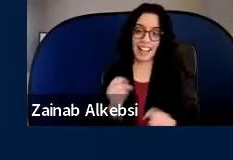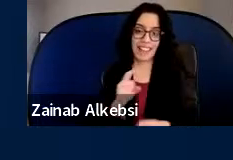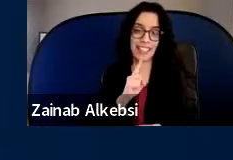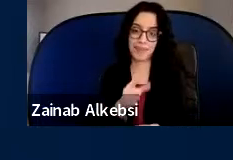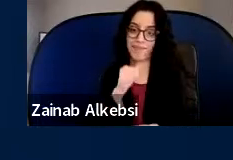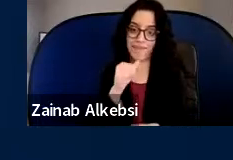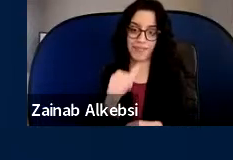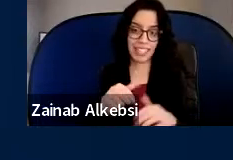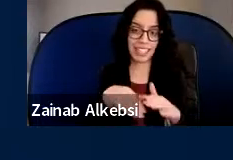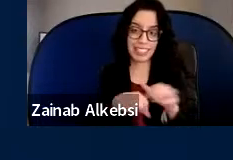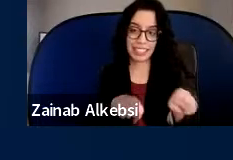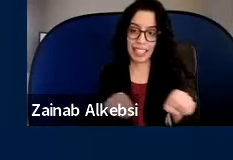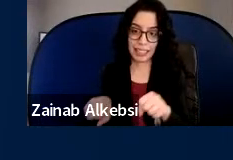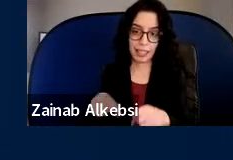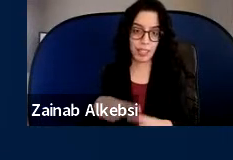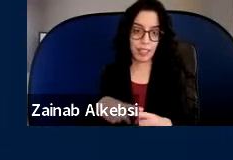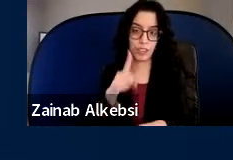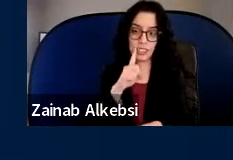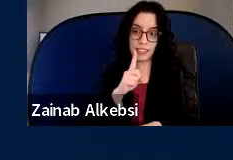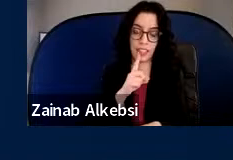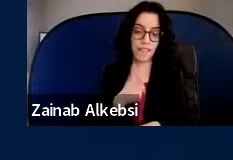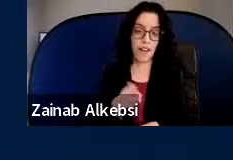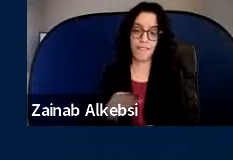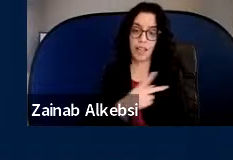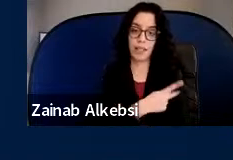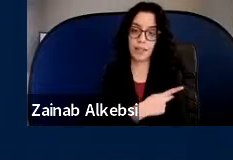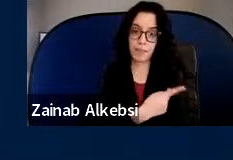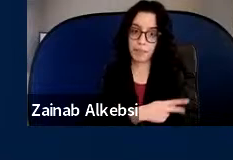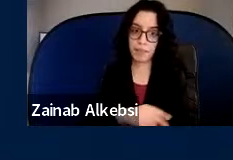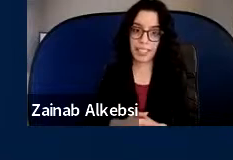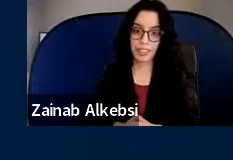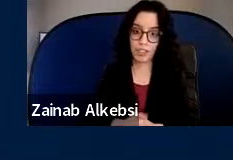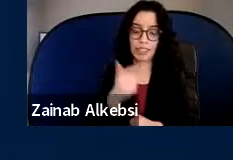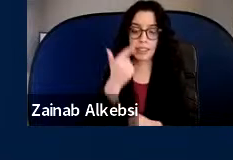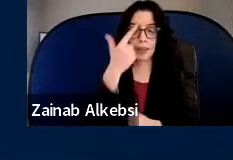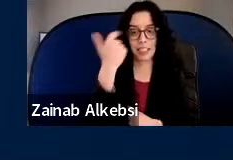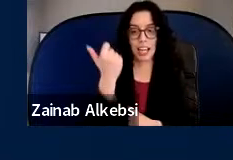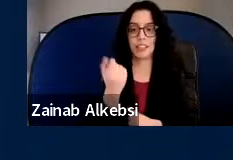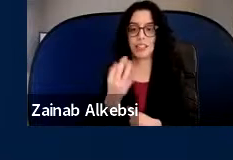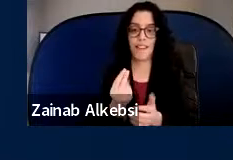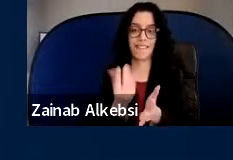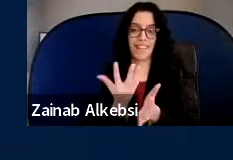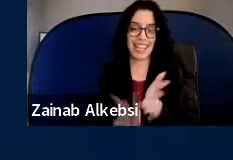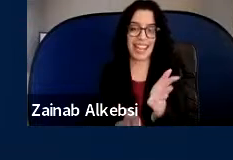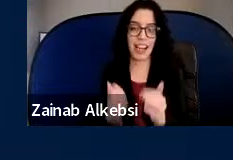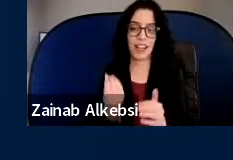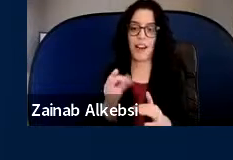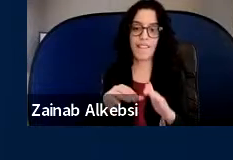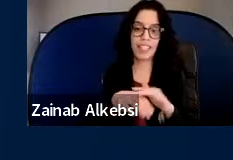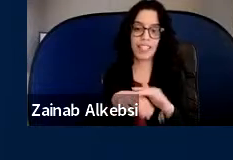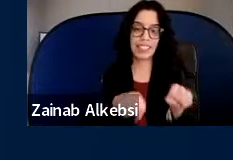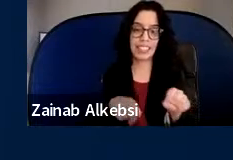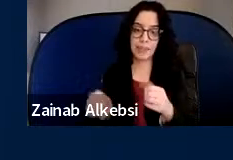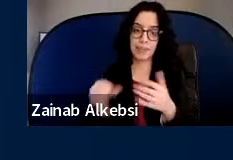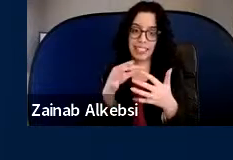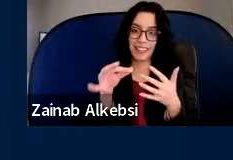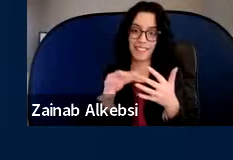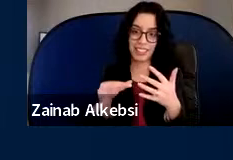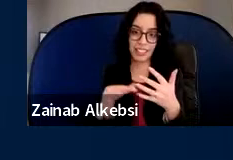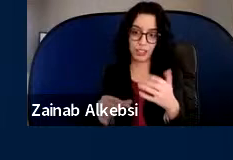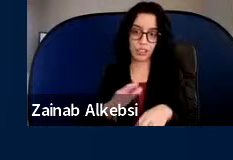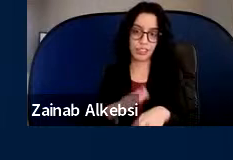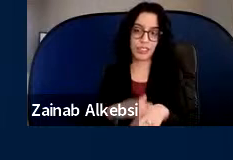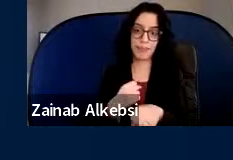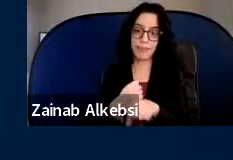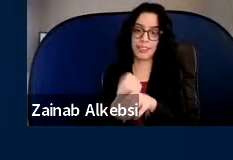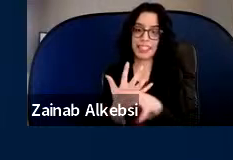particular, telehealth has exploded around the country. But again, it's done so without regard to the needs of deaf and hard of